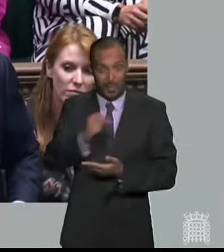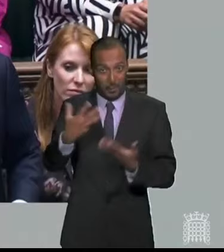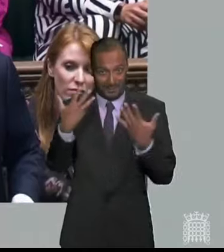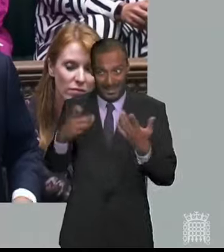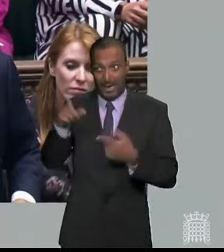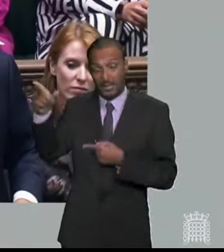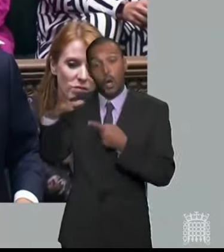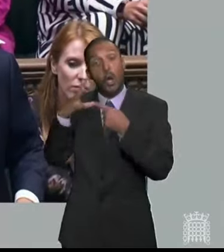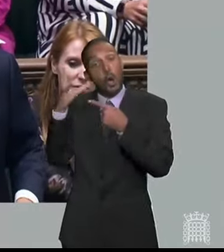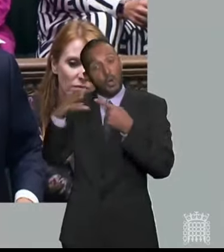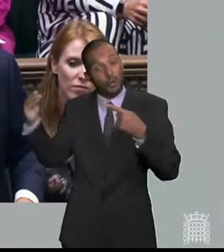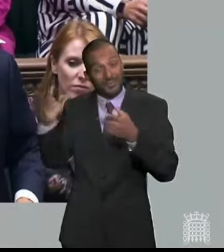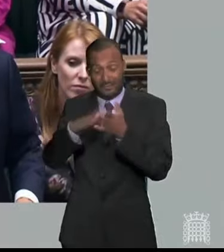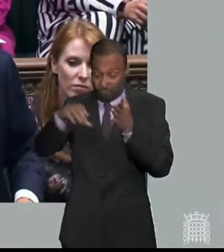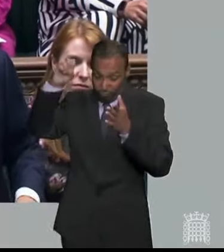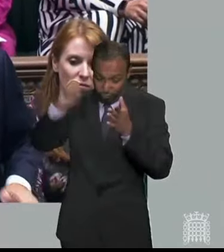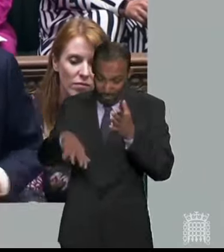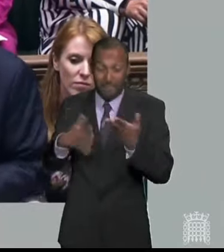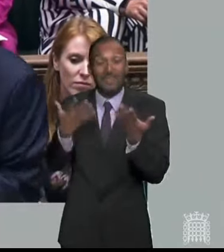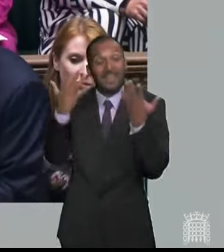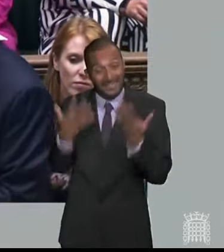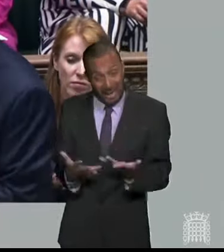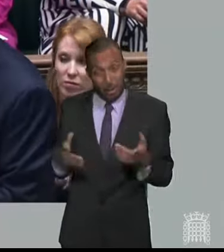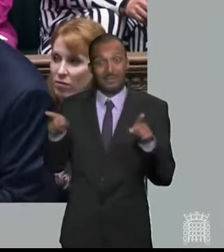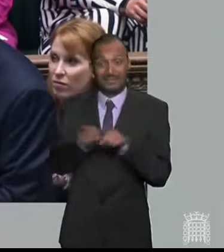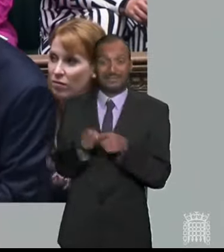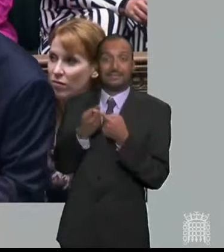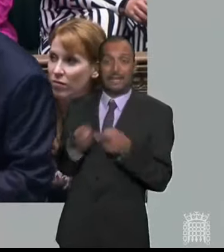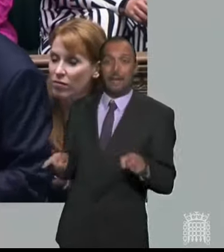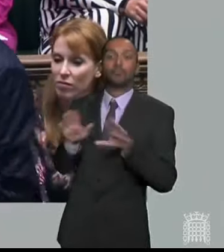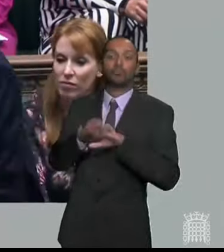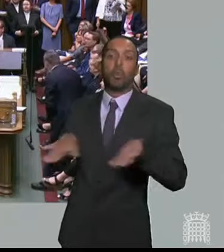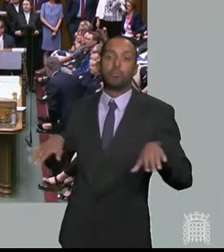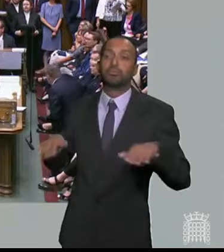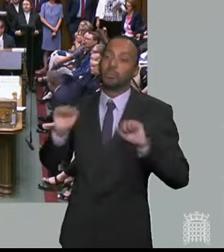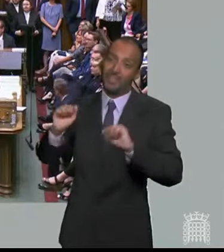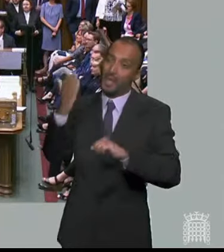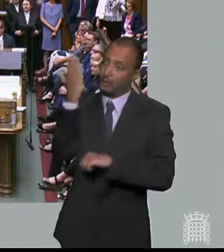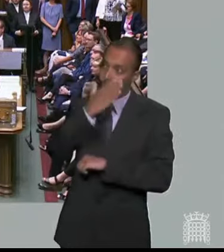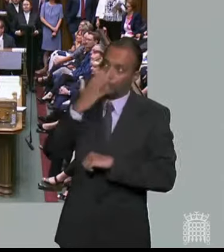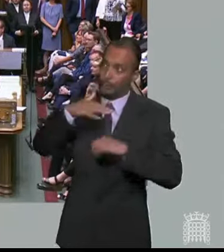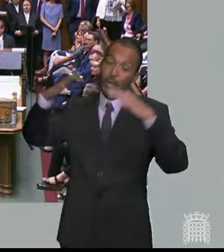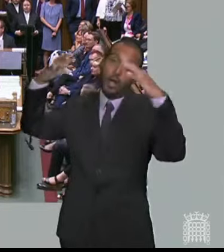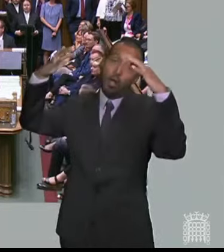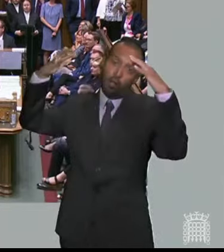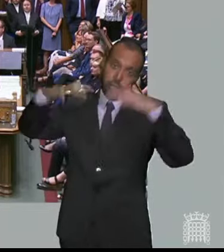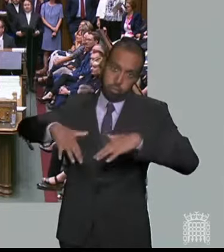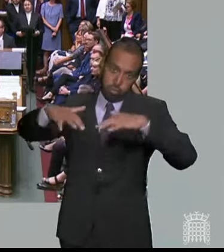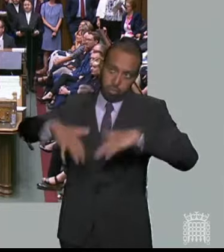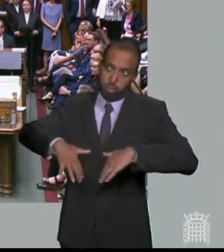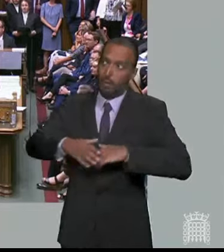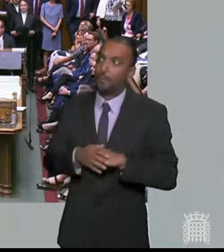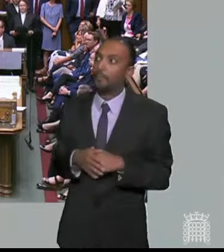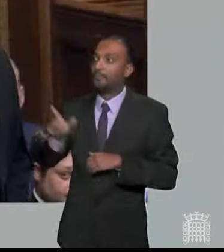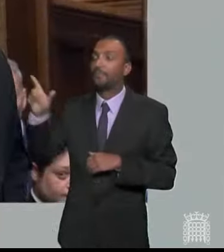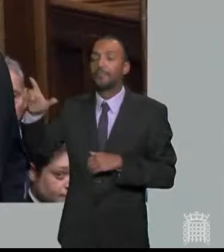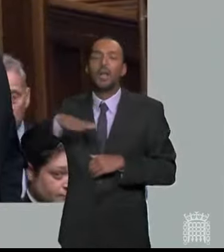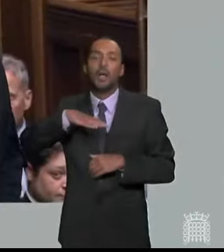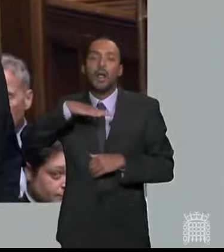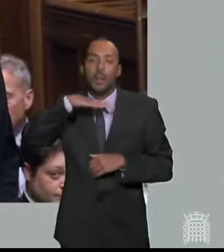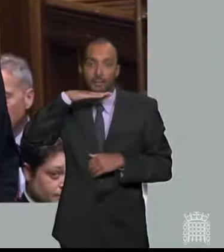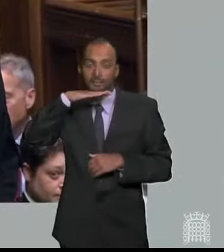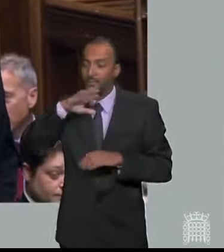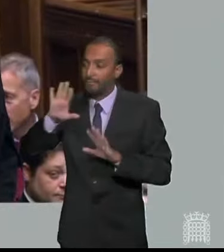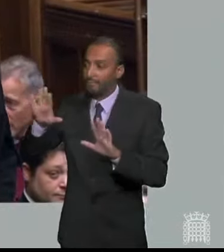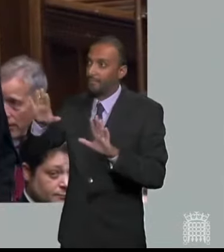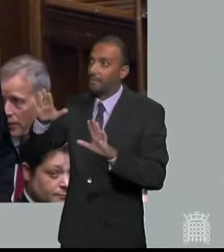children there too are in a crumbling school. Mr. Holden, I think I've heard enough. No, then. This is the last time you make your mind up. You